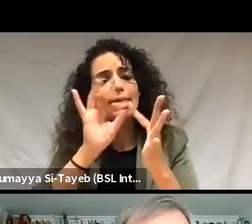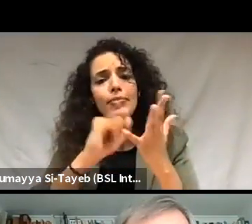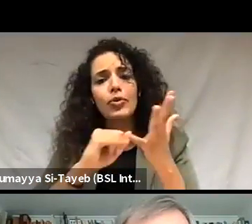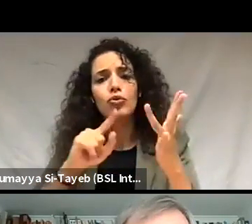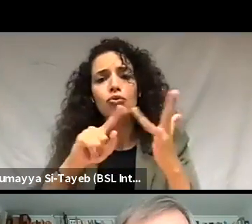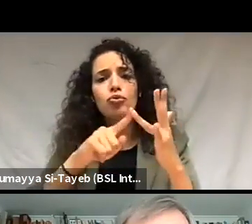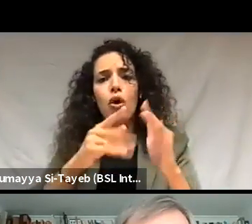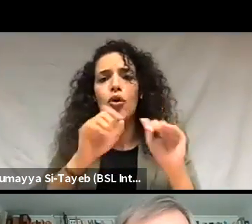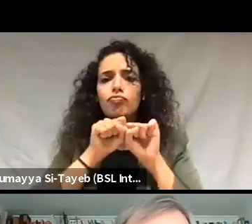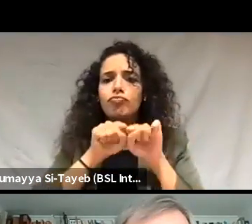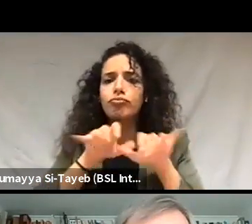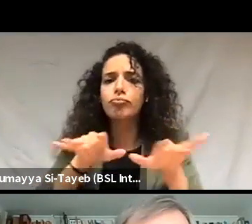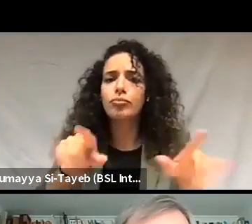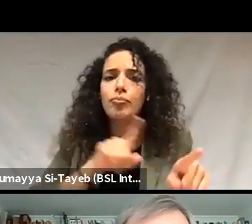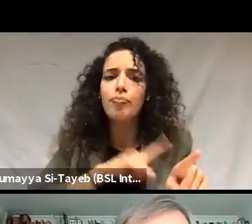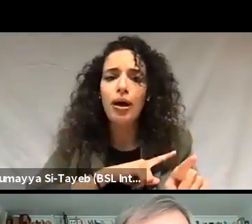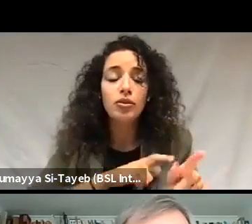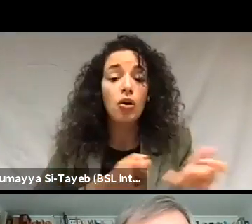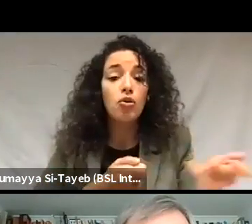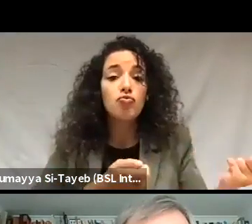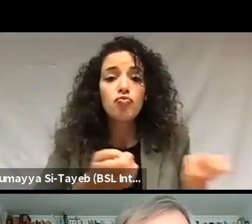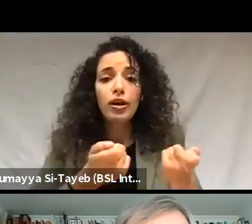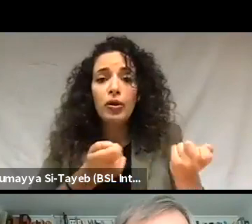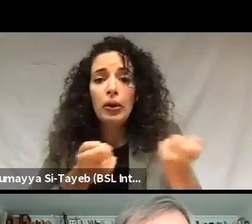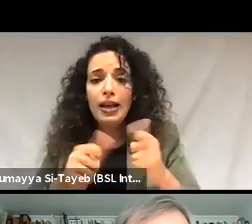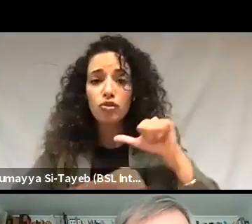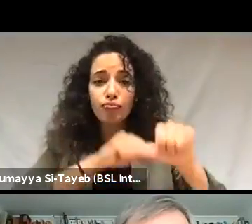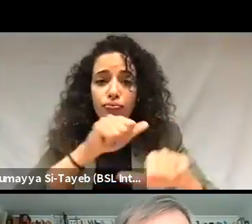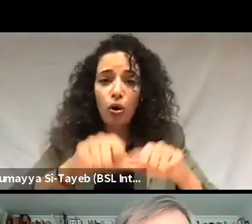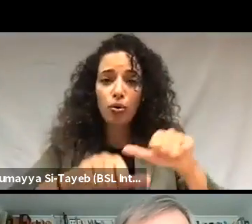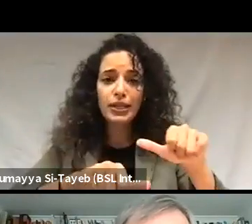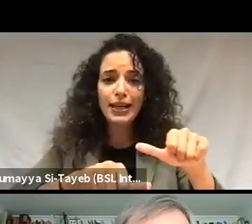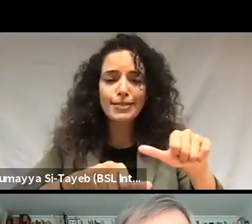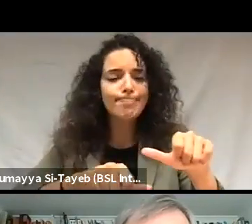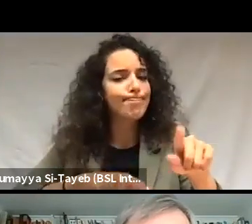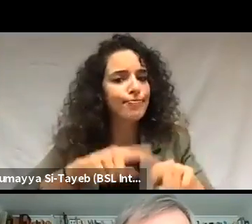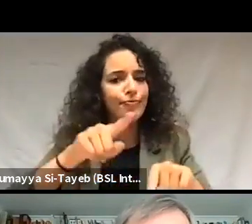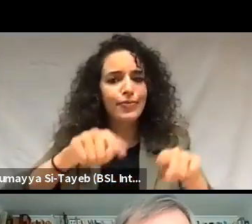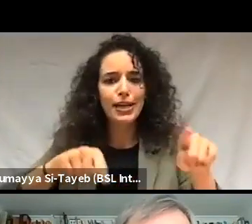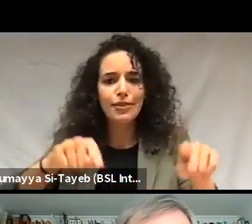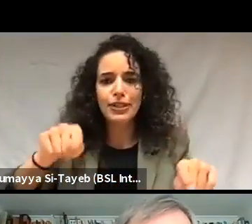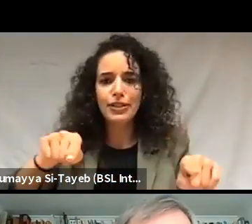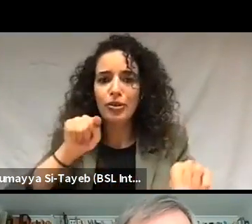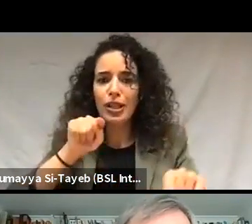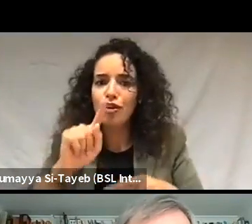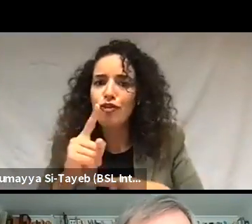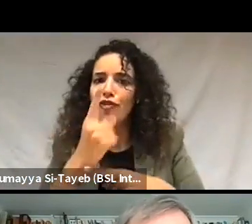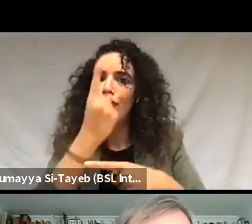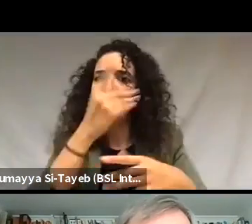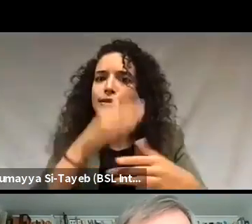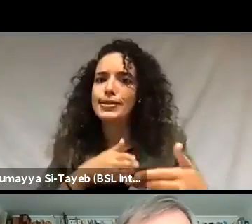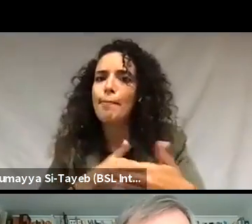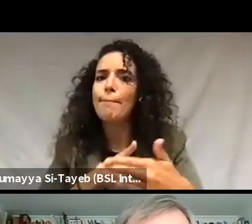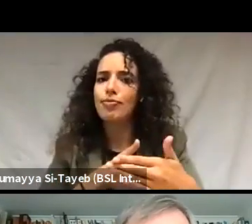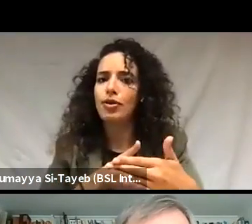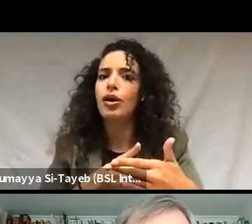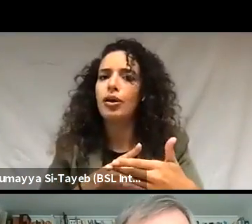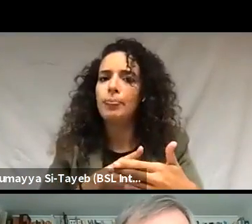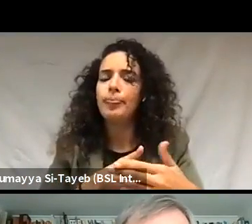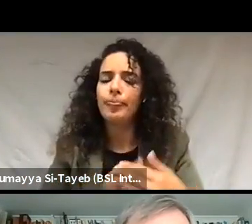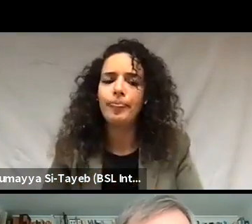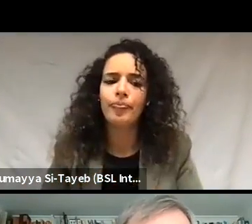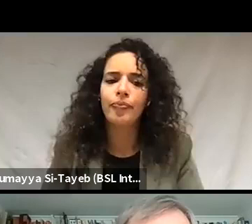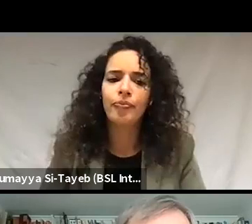regulation do vary a lot. So that's kind of the first stumbling block there. And the second one is